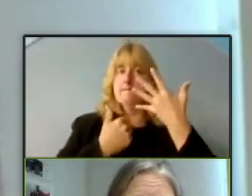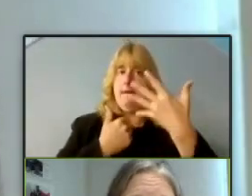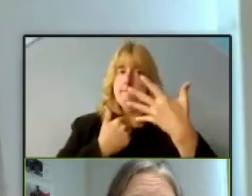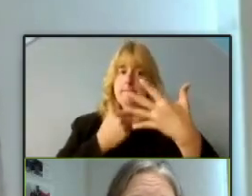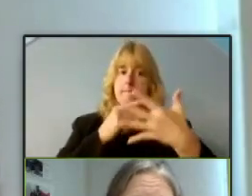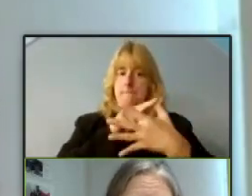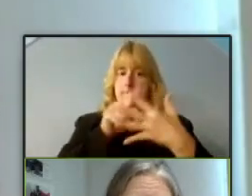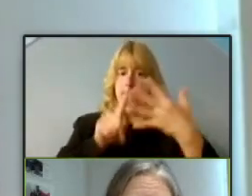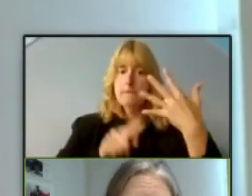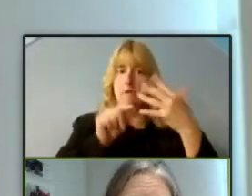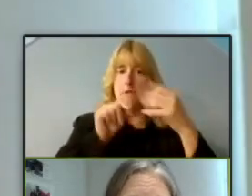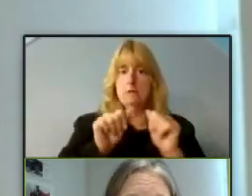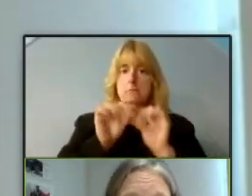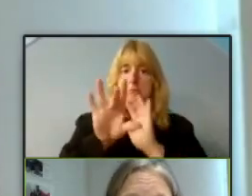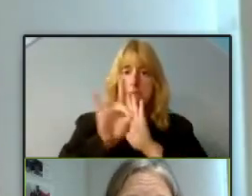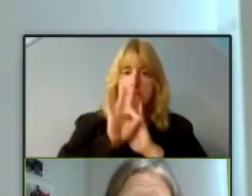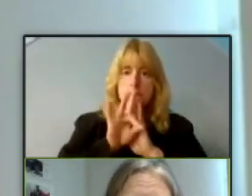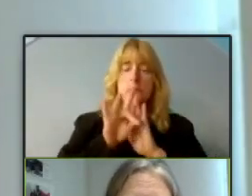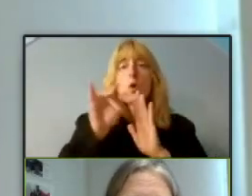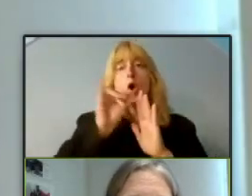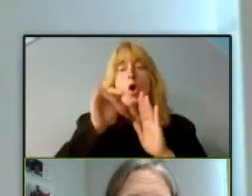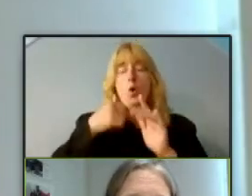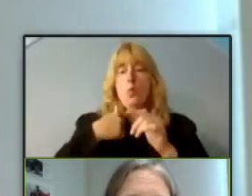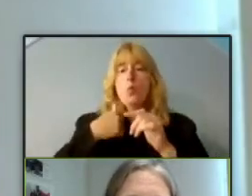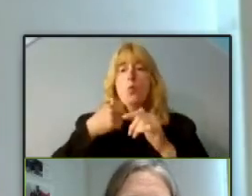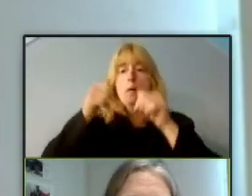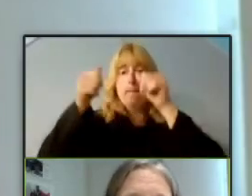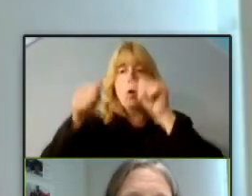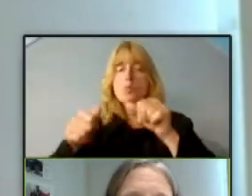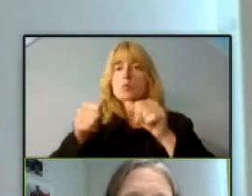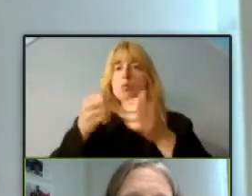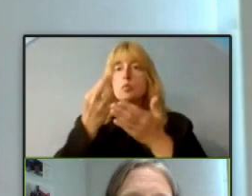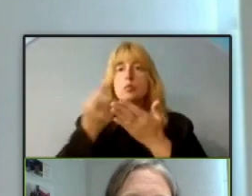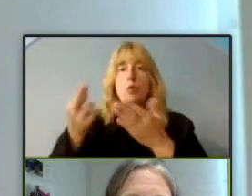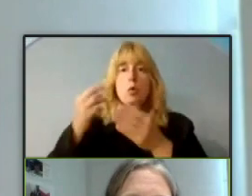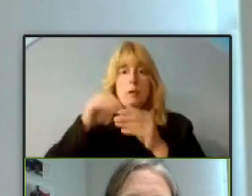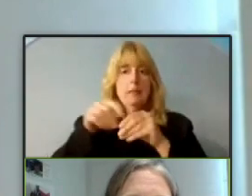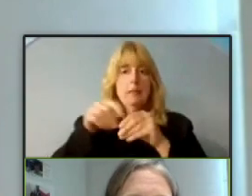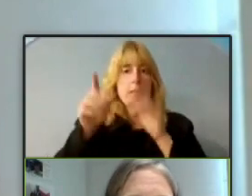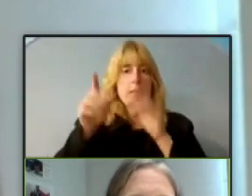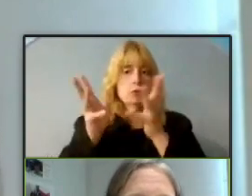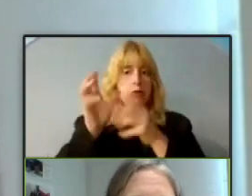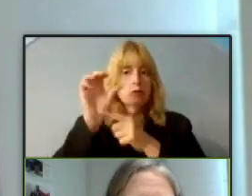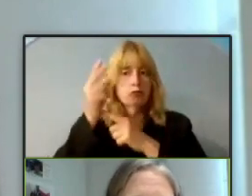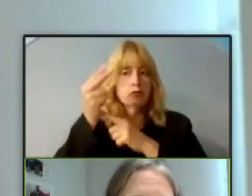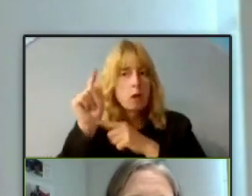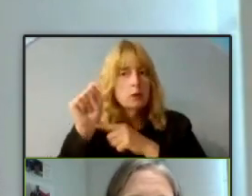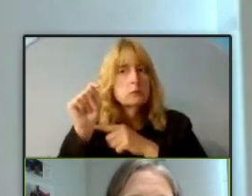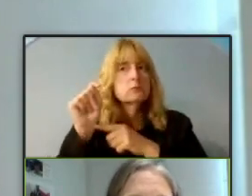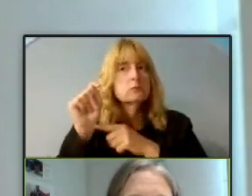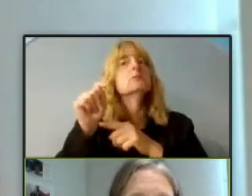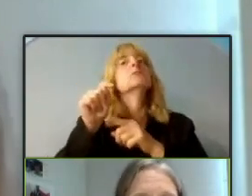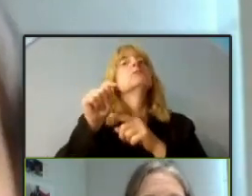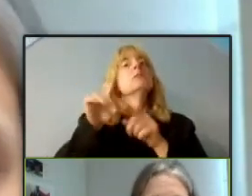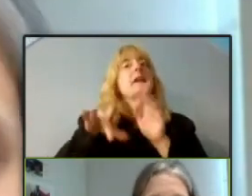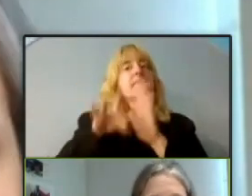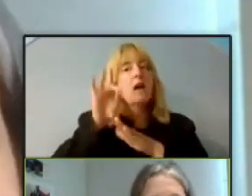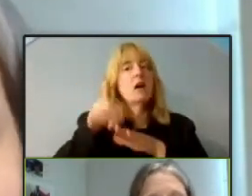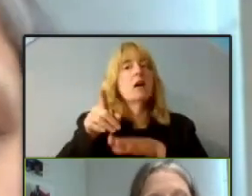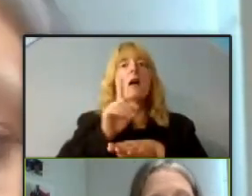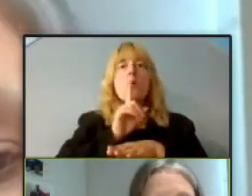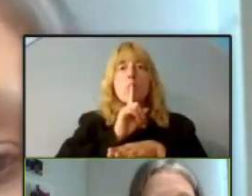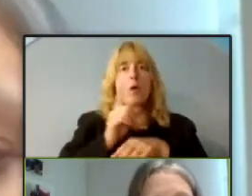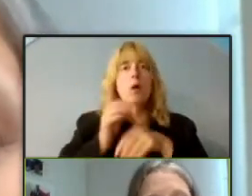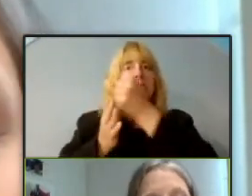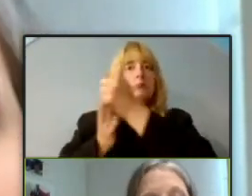And we are also posting a resource in the chat that we have found really useful during this